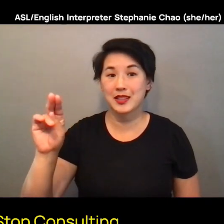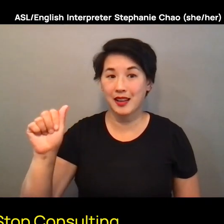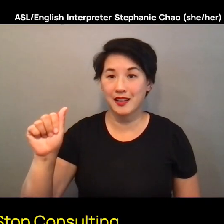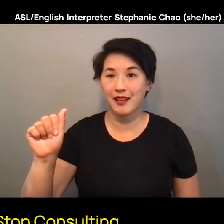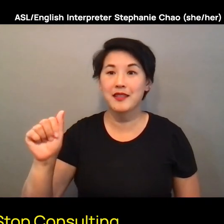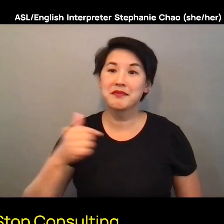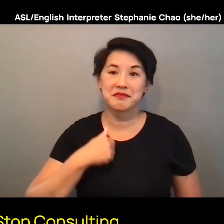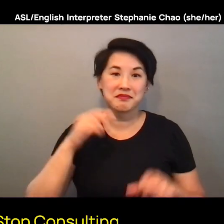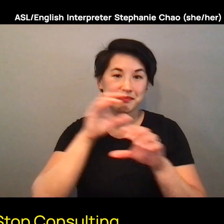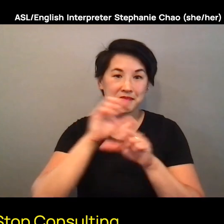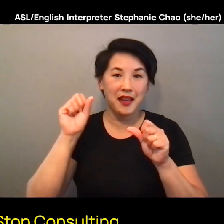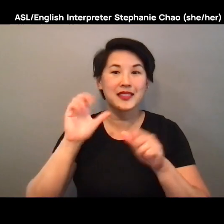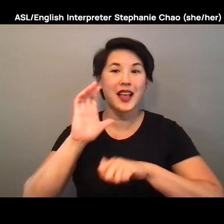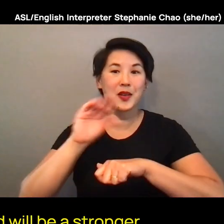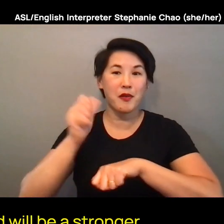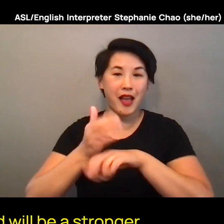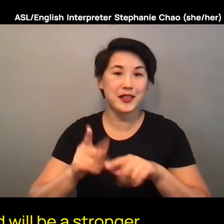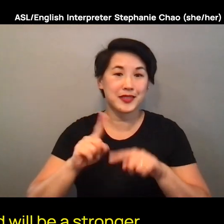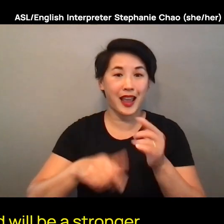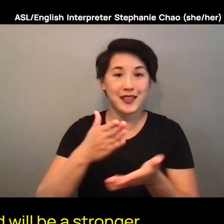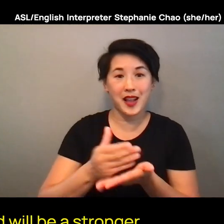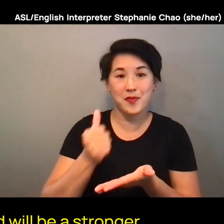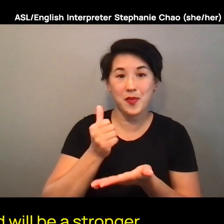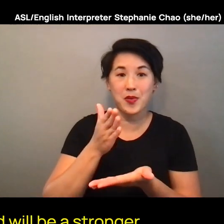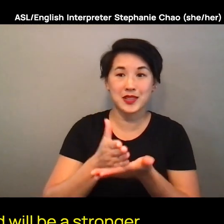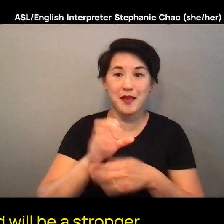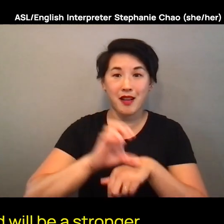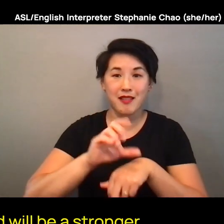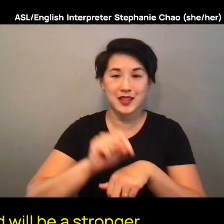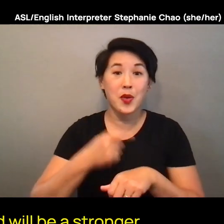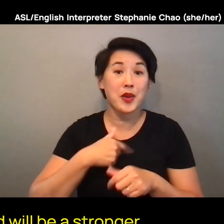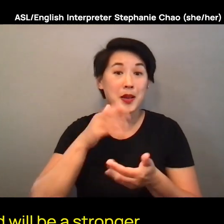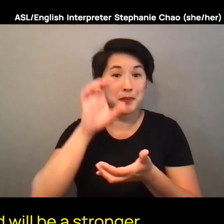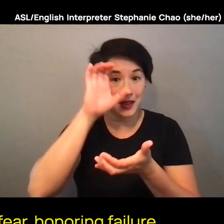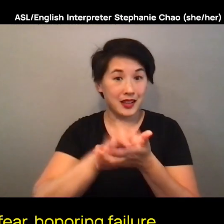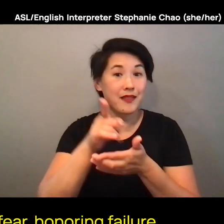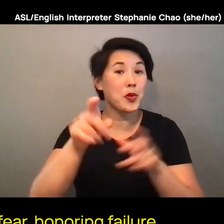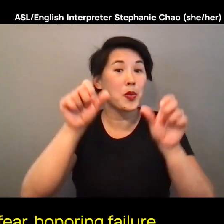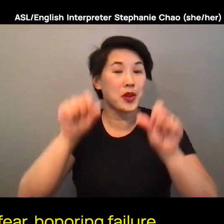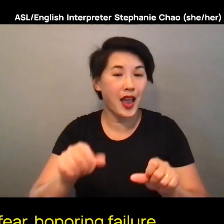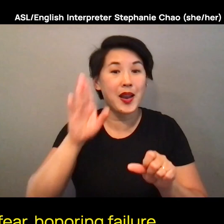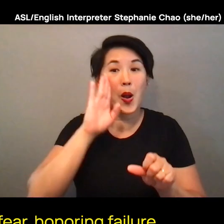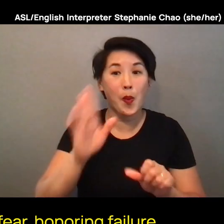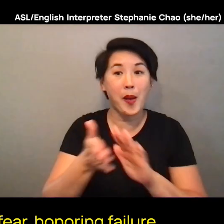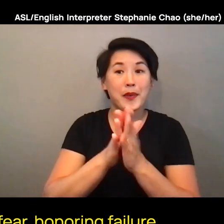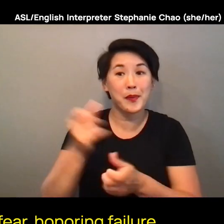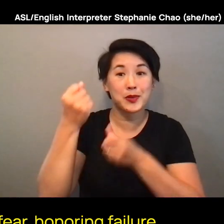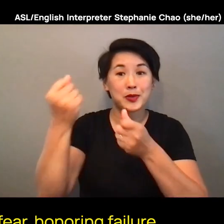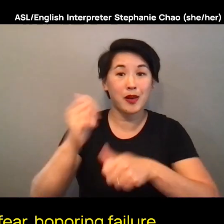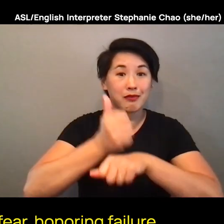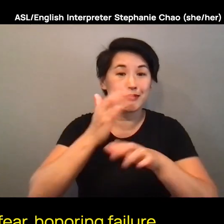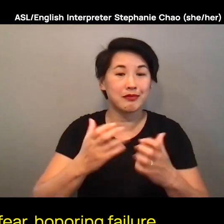Can't Stop, Won't Stop Consulting. We believe you can and will be a stronger entrepreneur, embracing